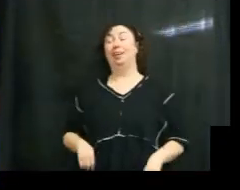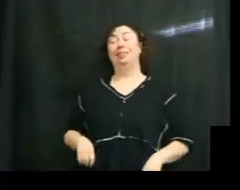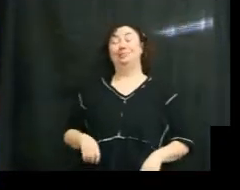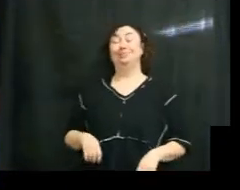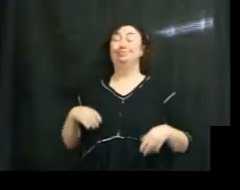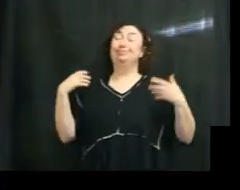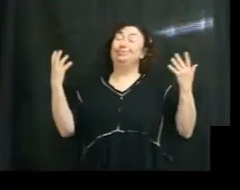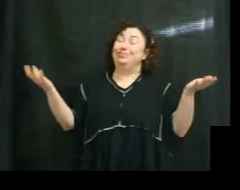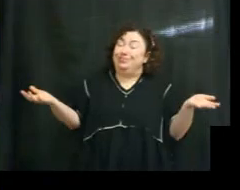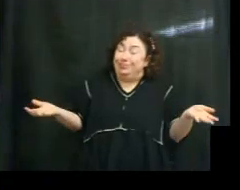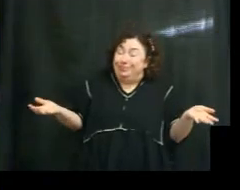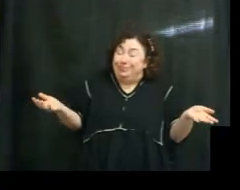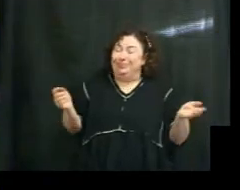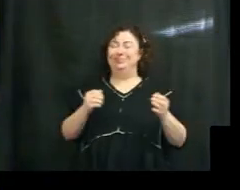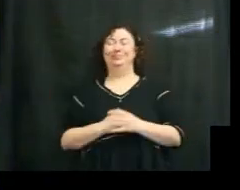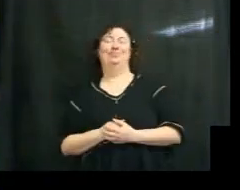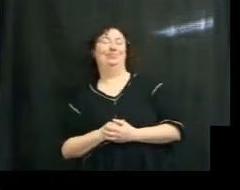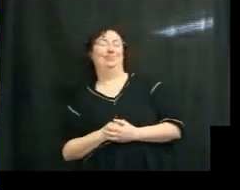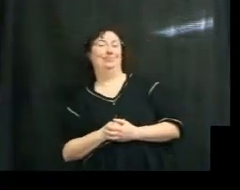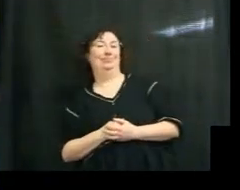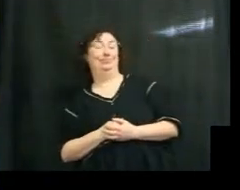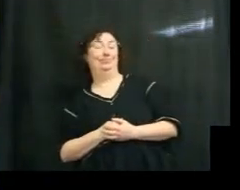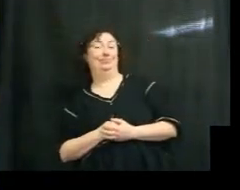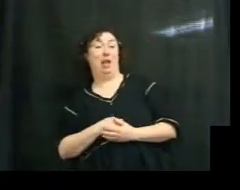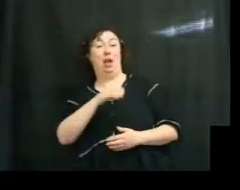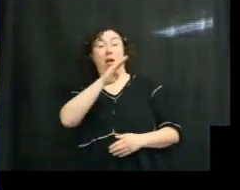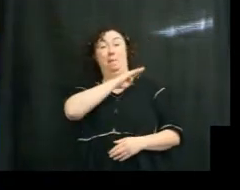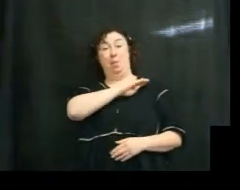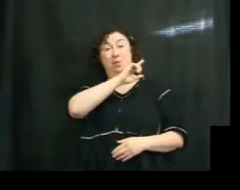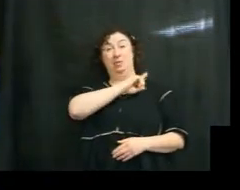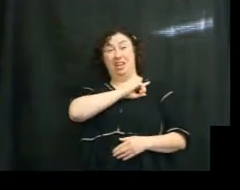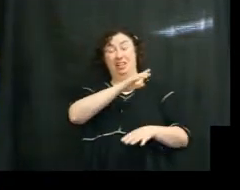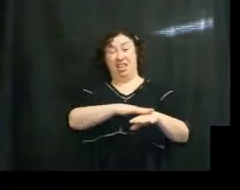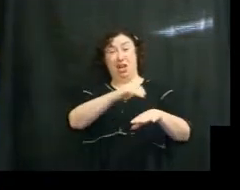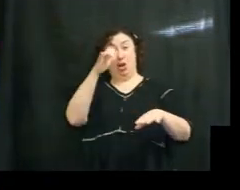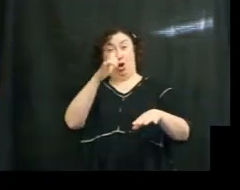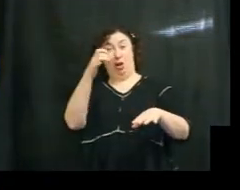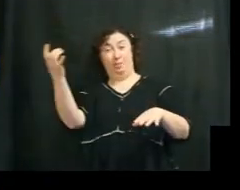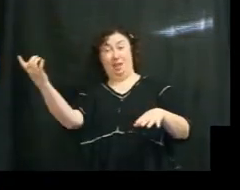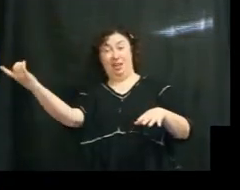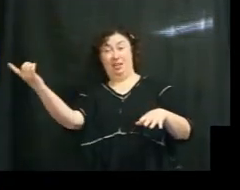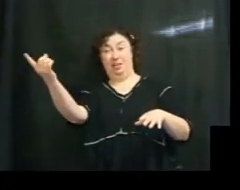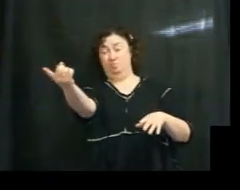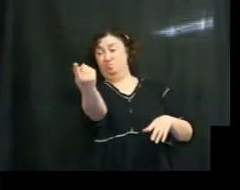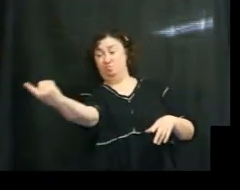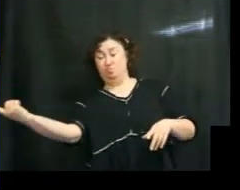"Well, Trombone Shorty, come on up here," Bo Diddley said.